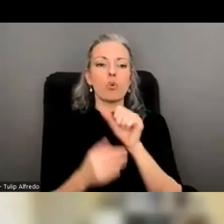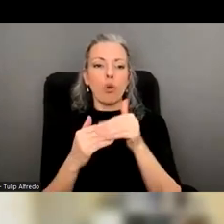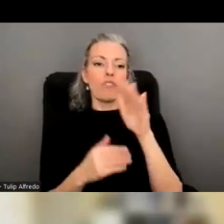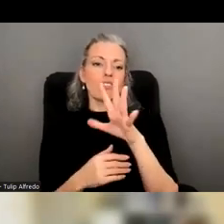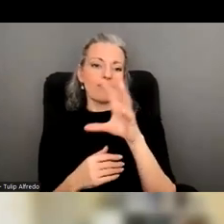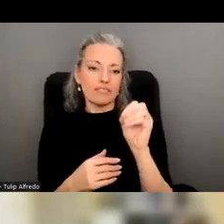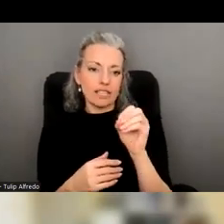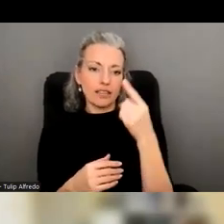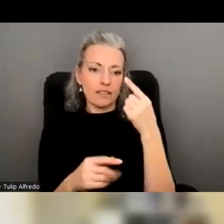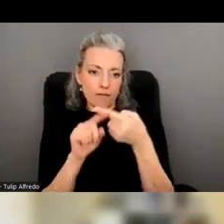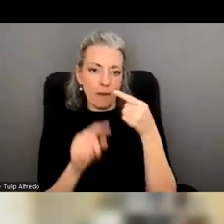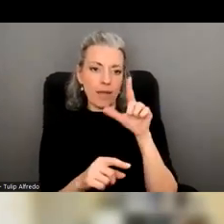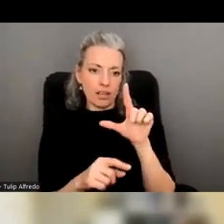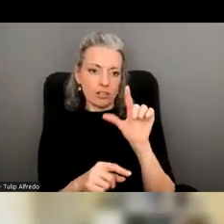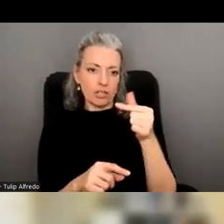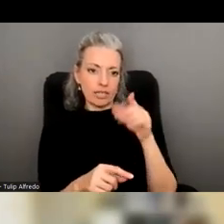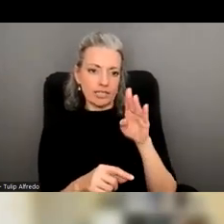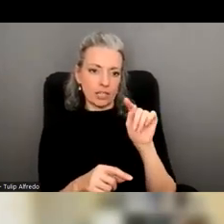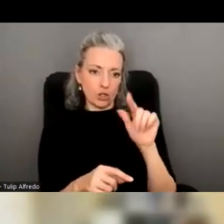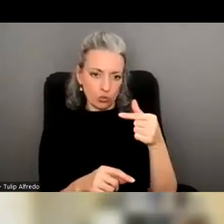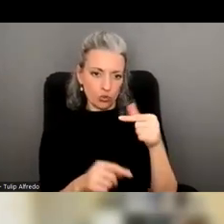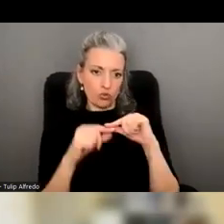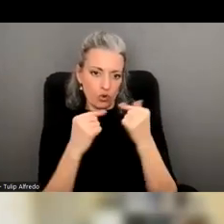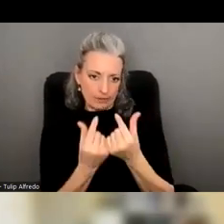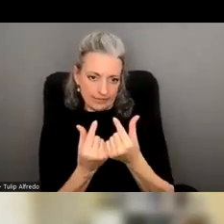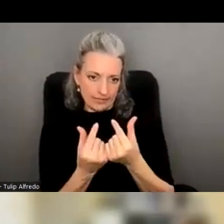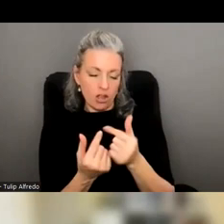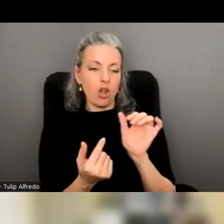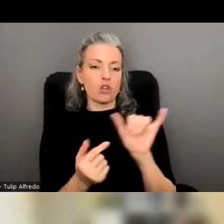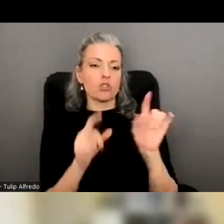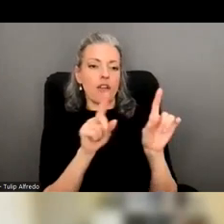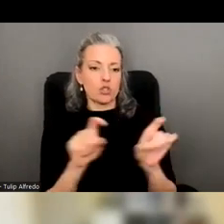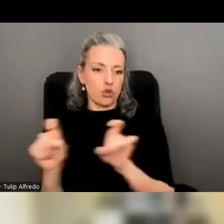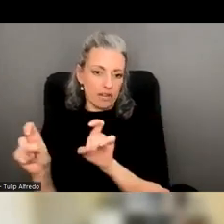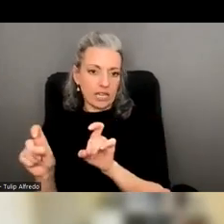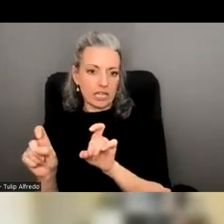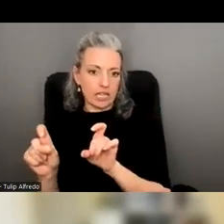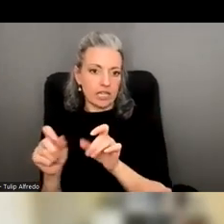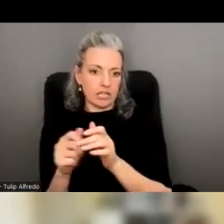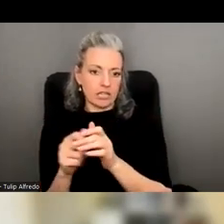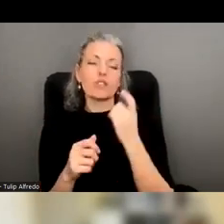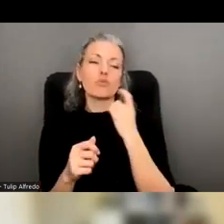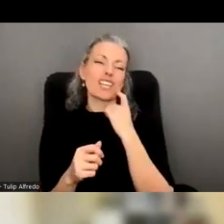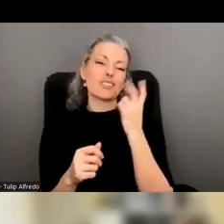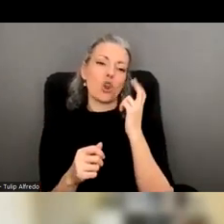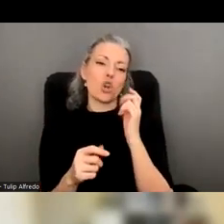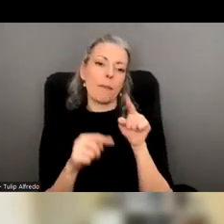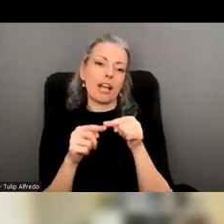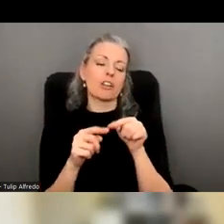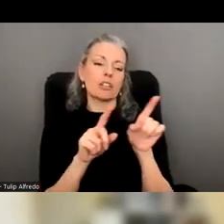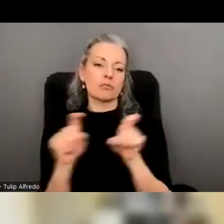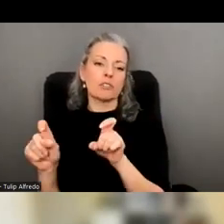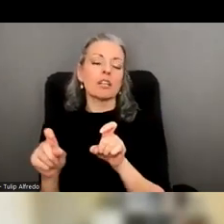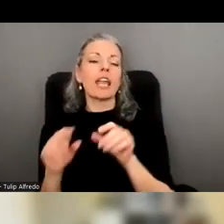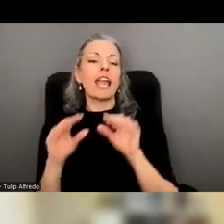adult. And then we're going to be doing recruitment via survey through the survey that you just heard about, and then community partners. And so we